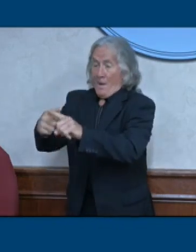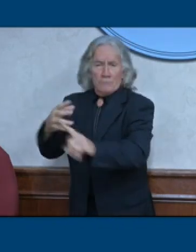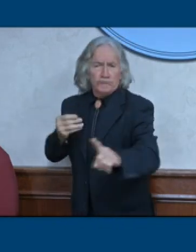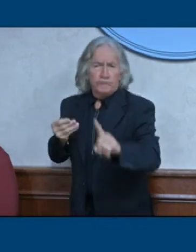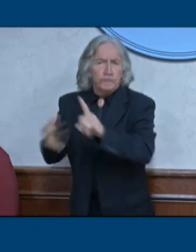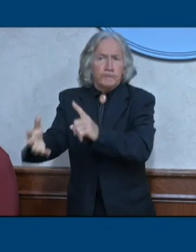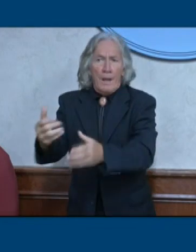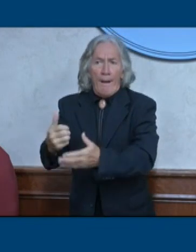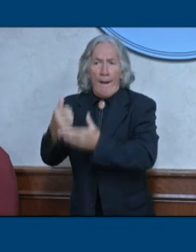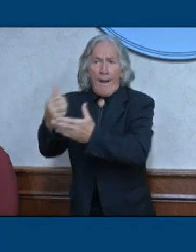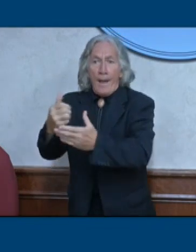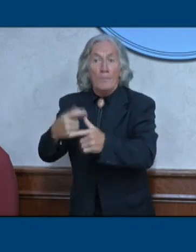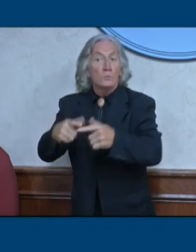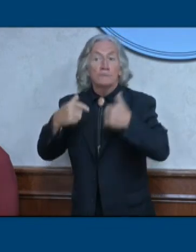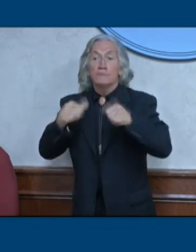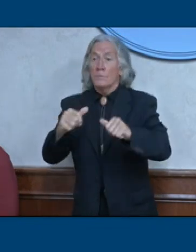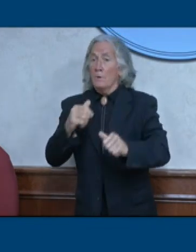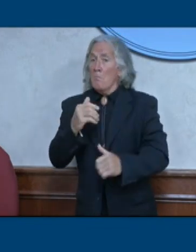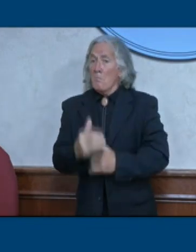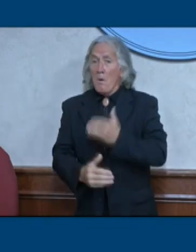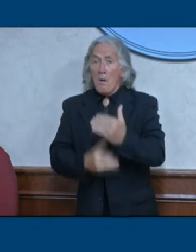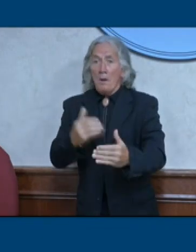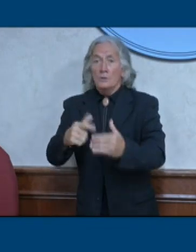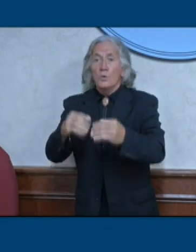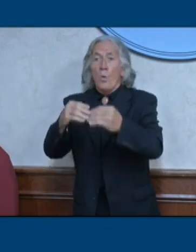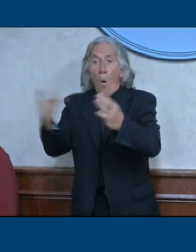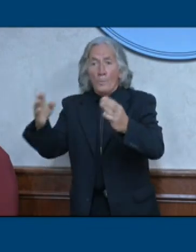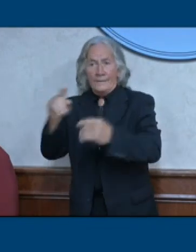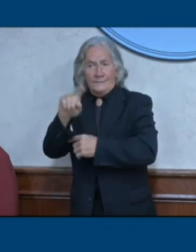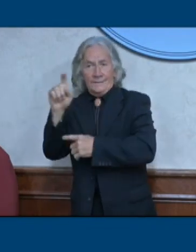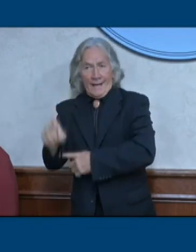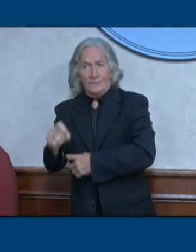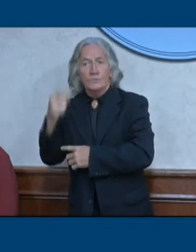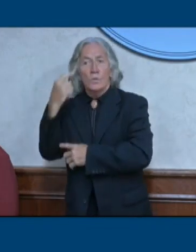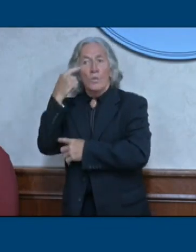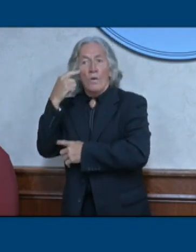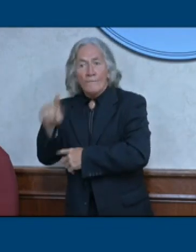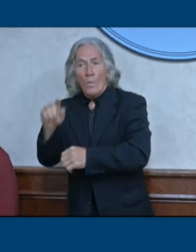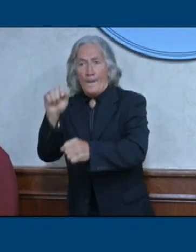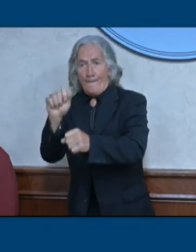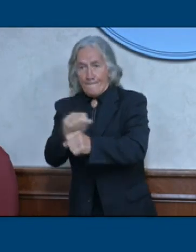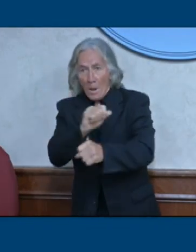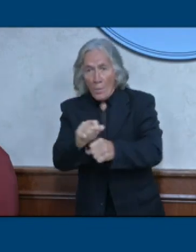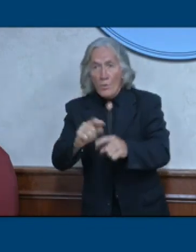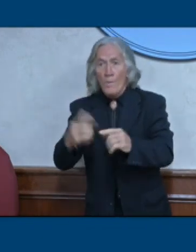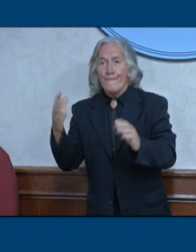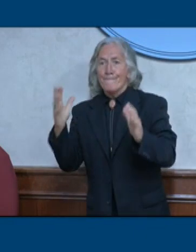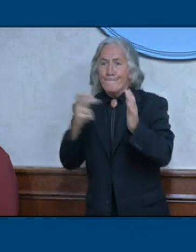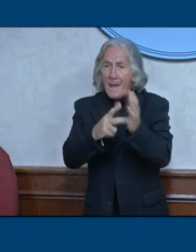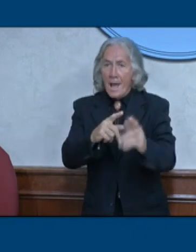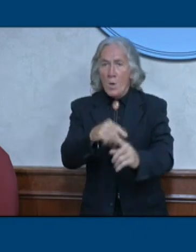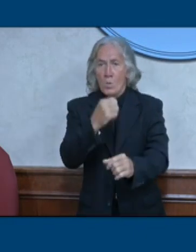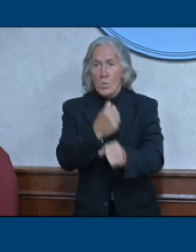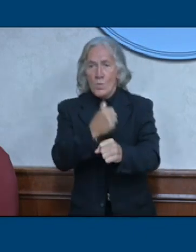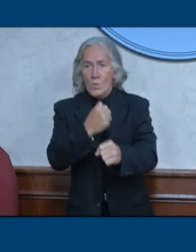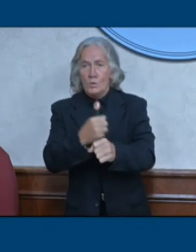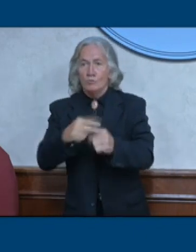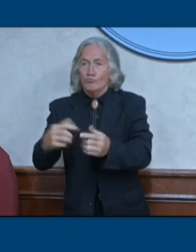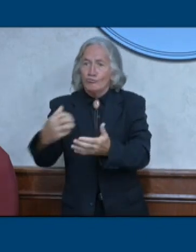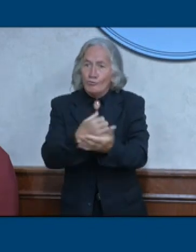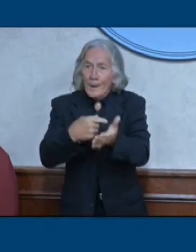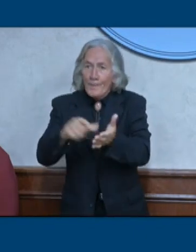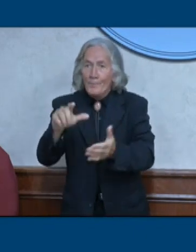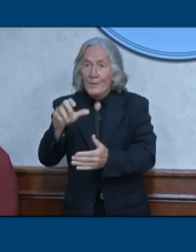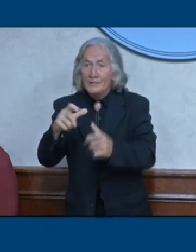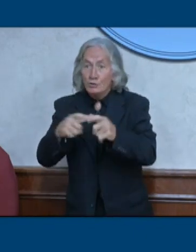COVID-19 while we still continue the process of opening up Texas for employees to get back to work, to earn the